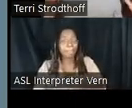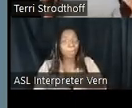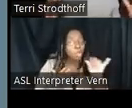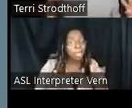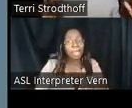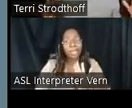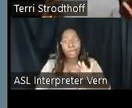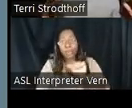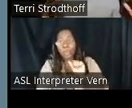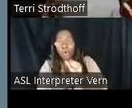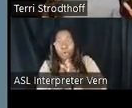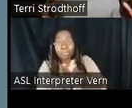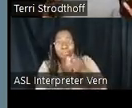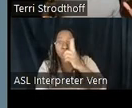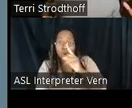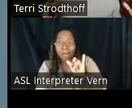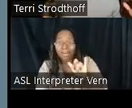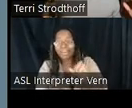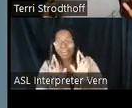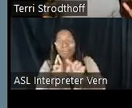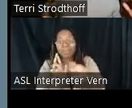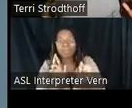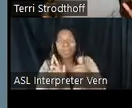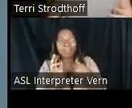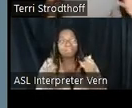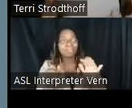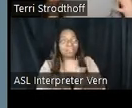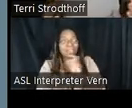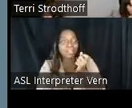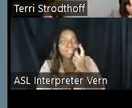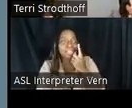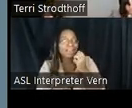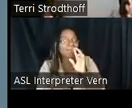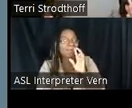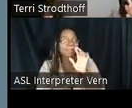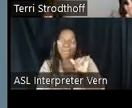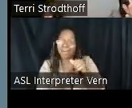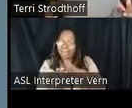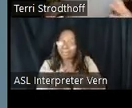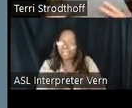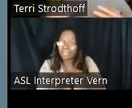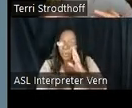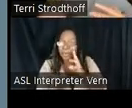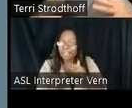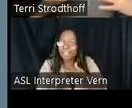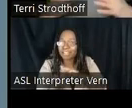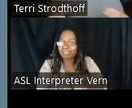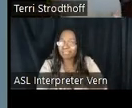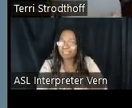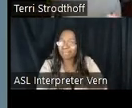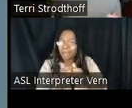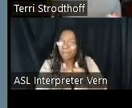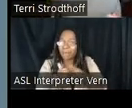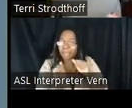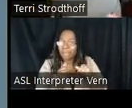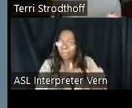look like? I hope that gave you, that understanding gives you some sense, or that conversation gives some sense of like how to prepare to